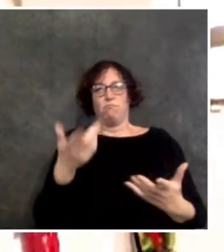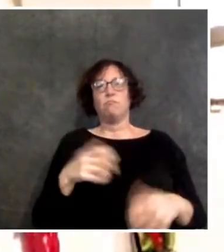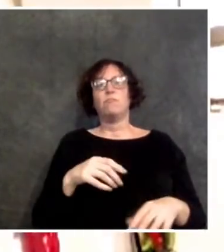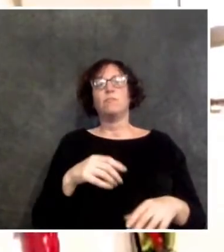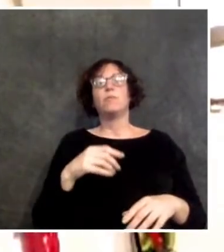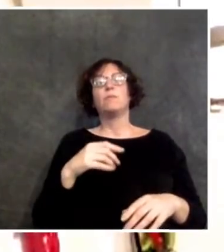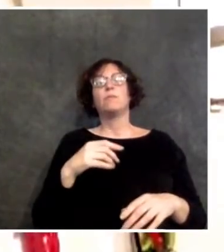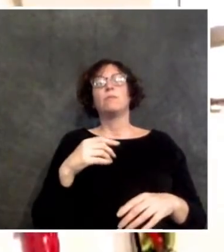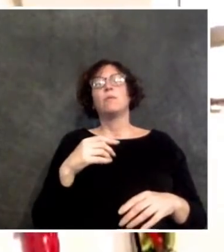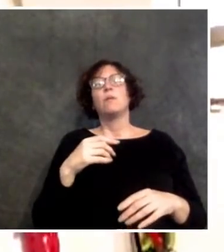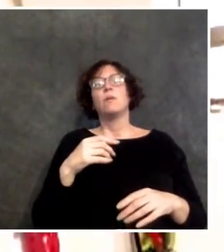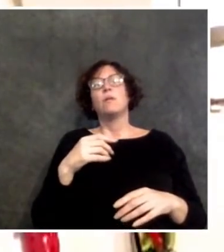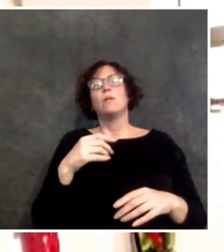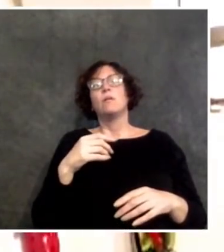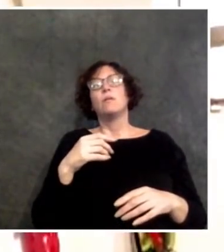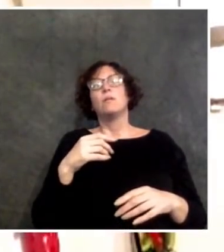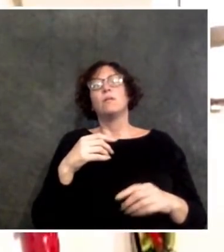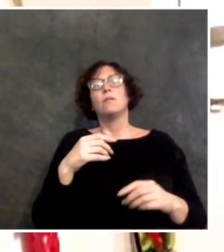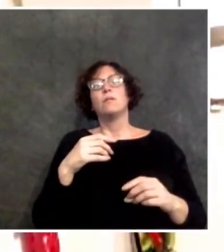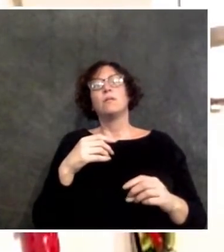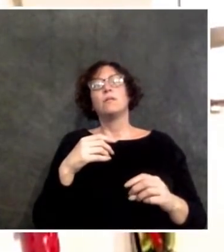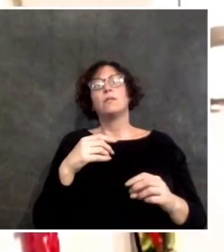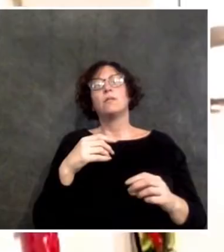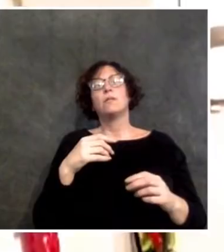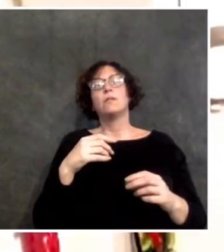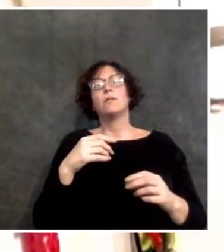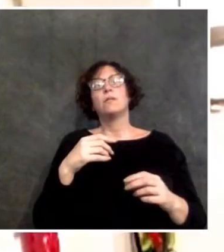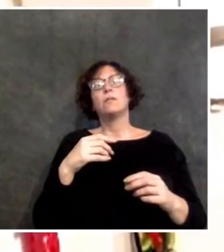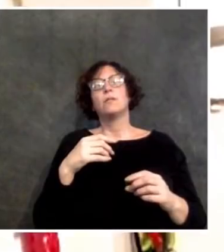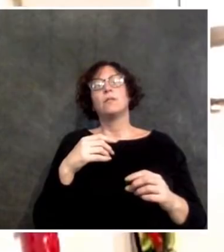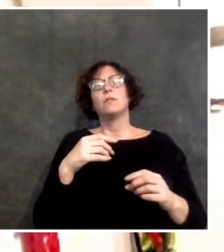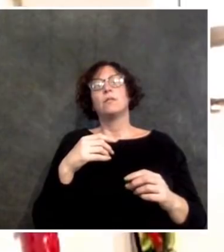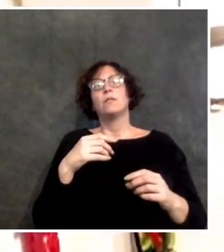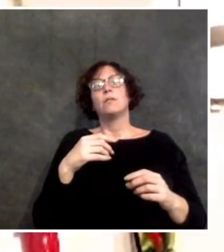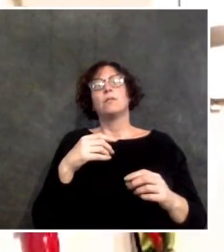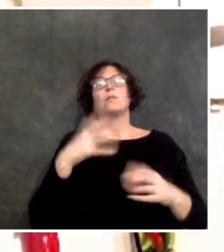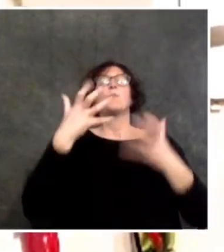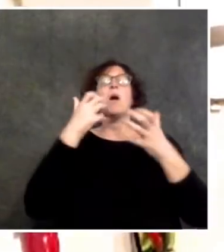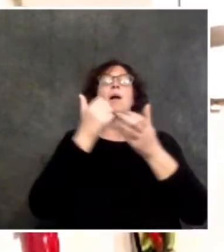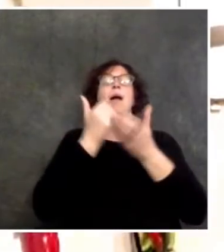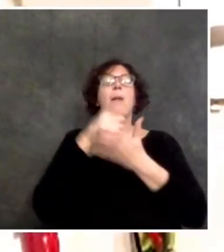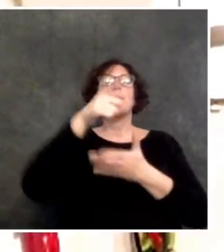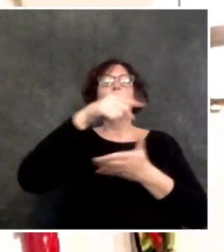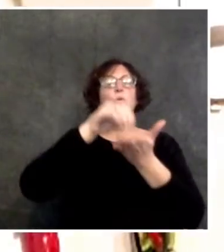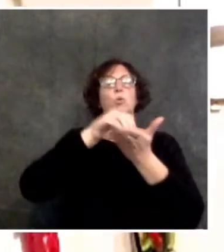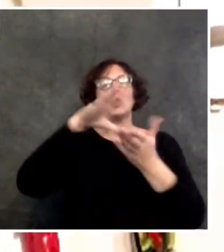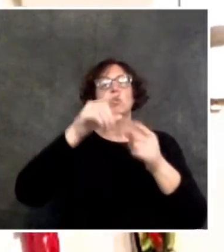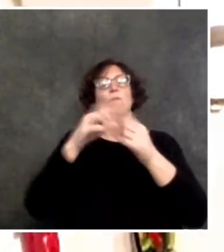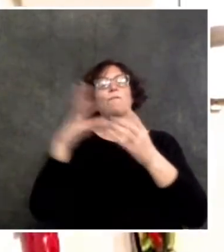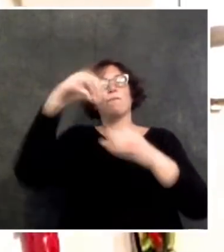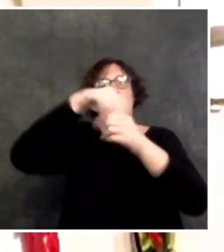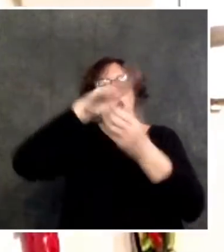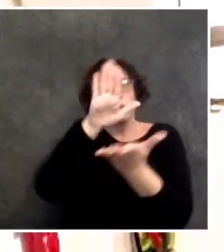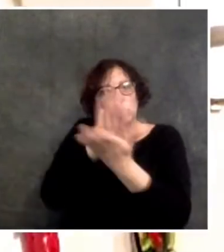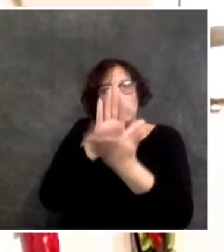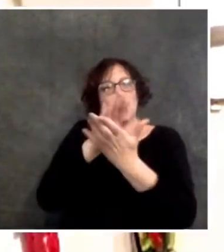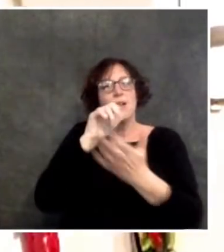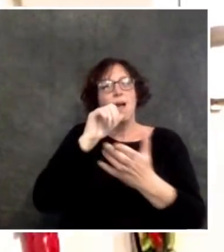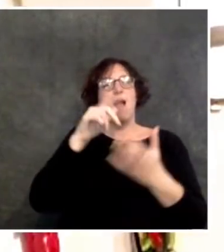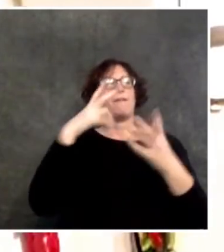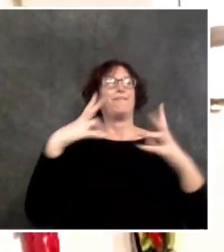academically engaged. And Mr. Mayor, I know that you and I have had many conversations about this. We